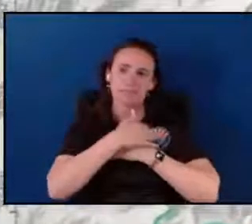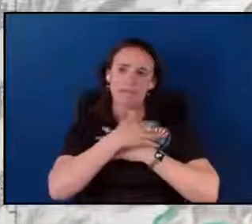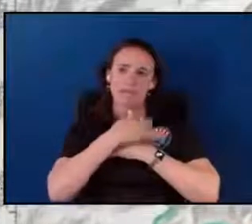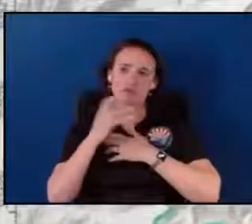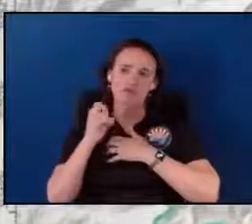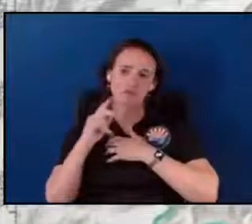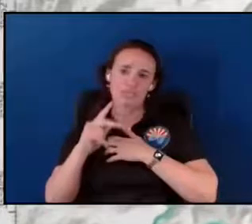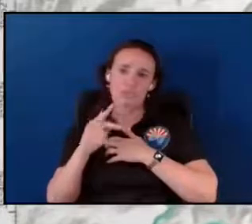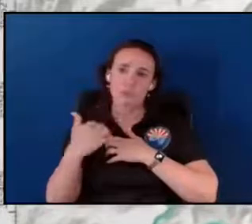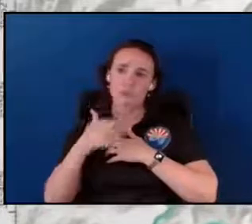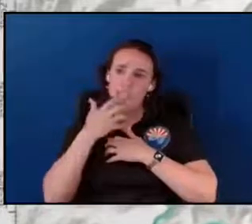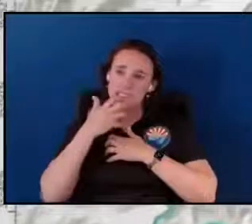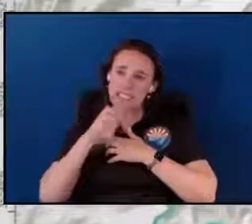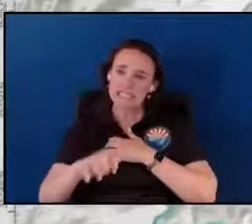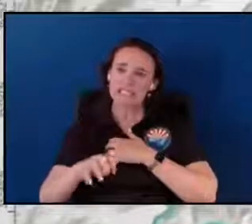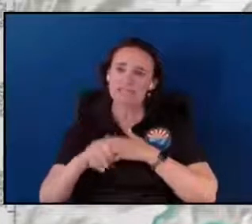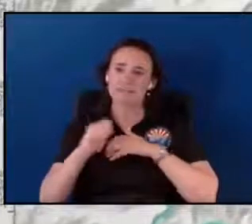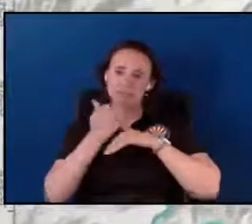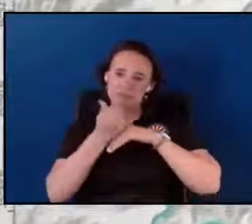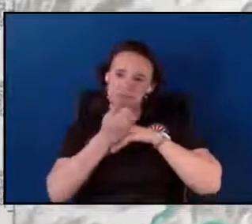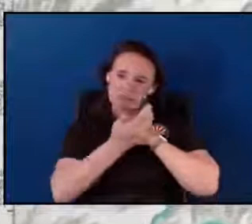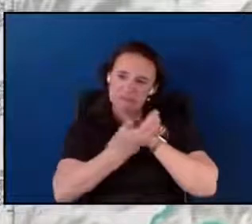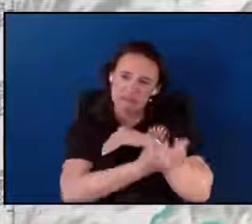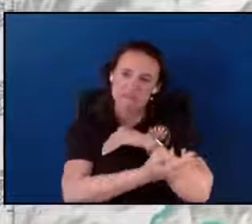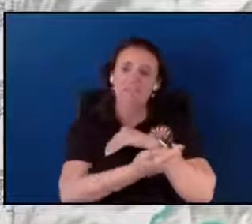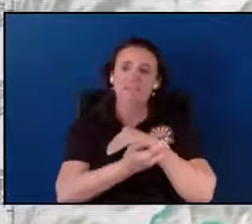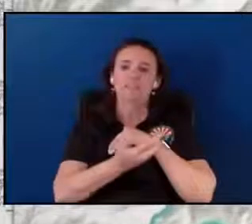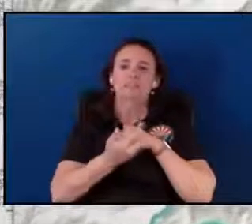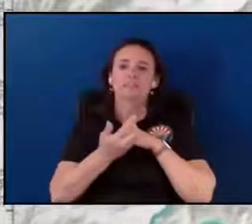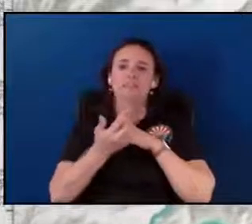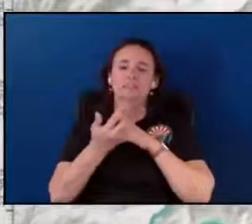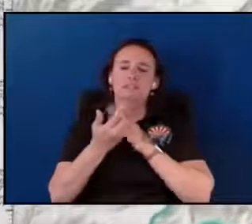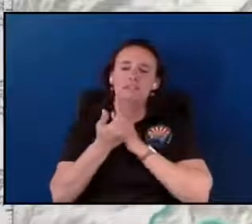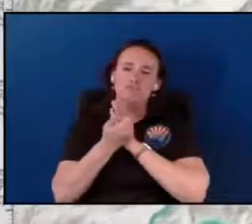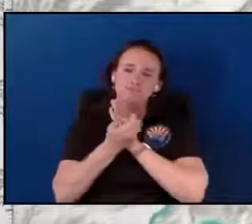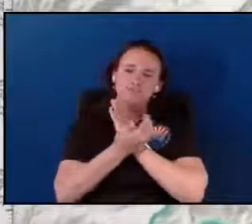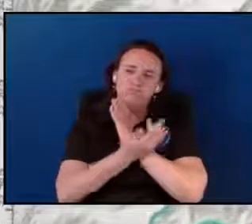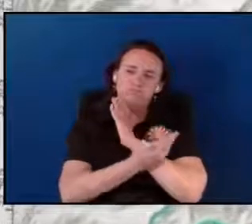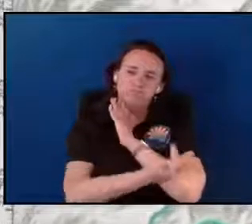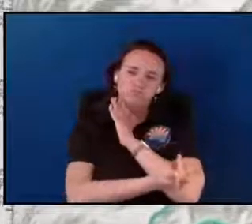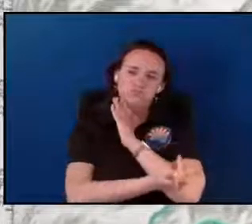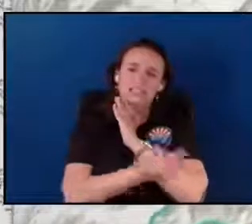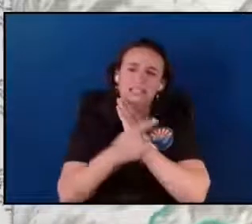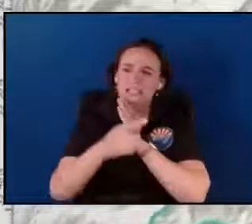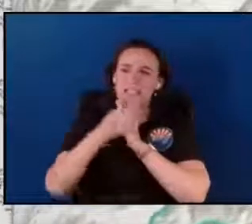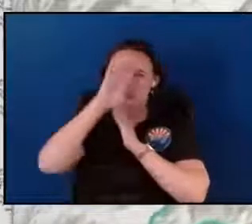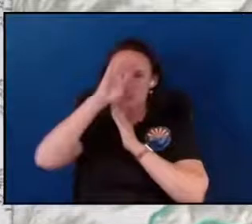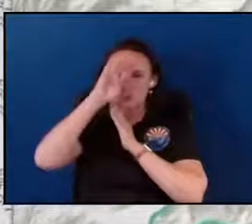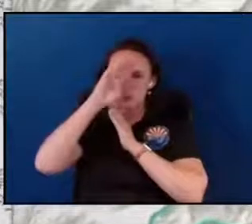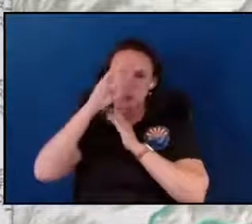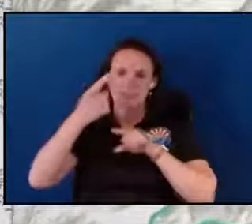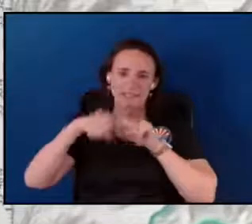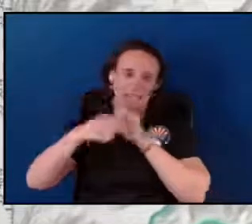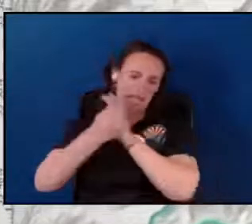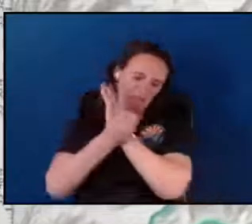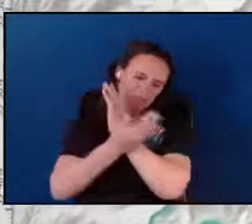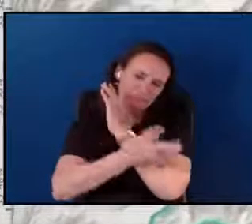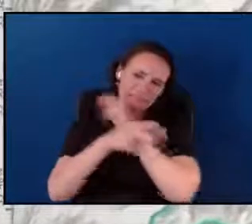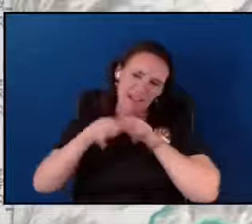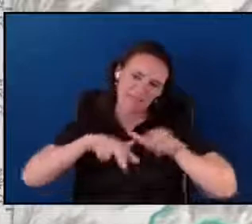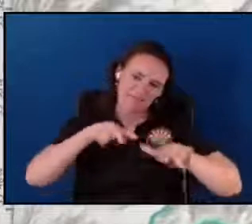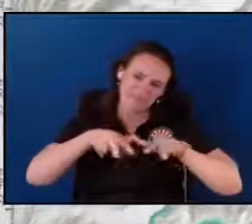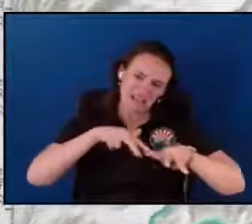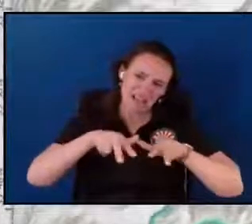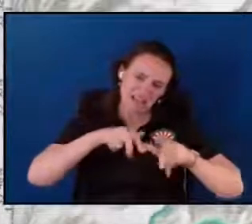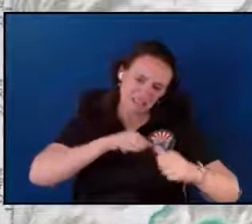in it and is dug in deep, and the crews aren't able to get into the Bear Creek drainage down in here to go direct